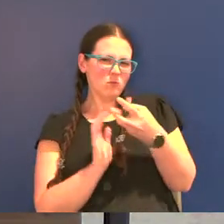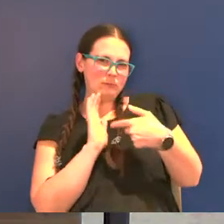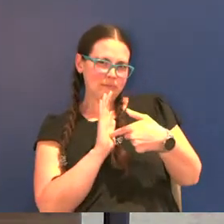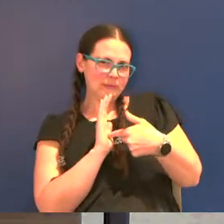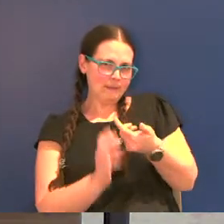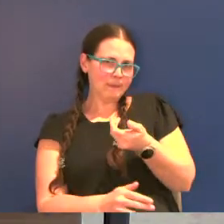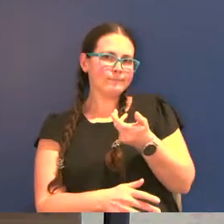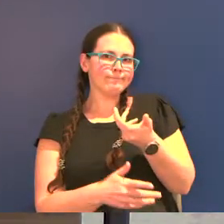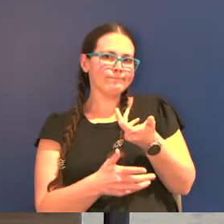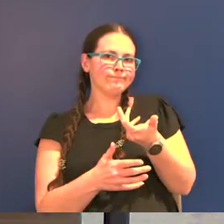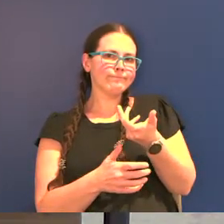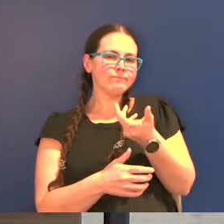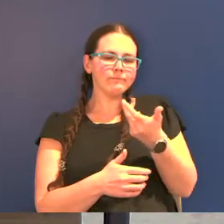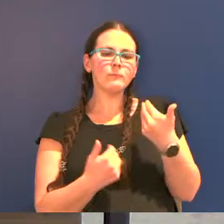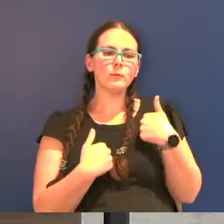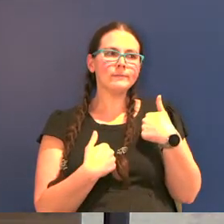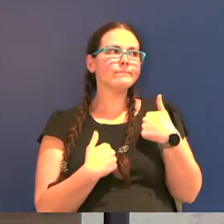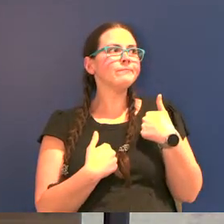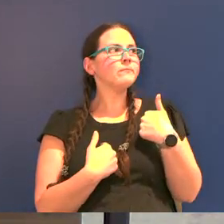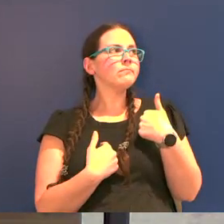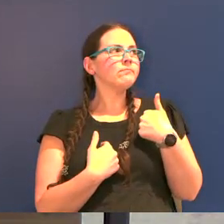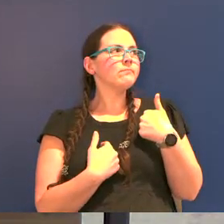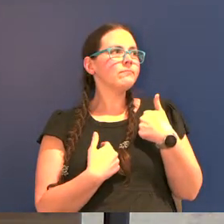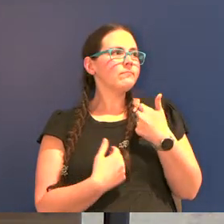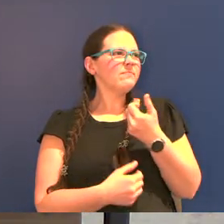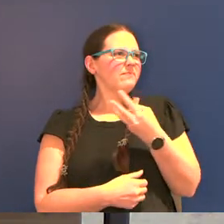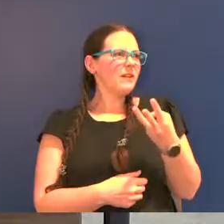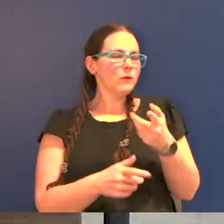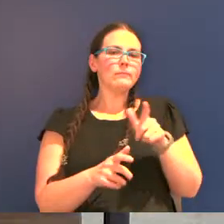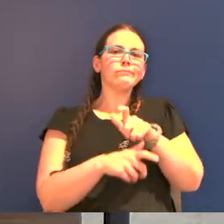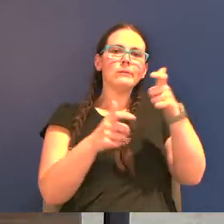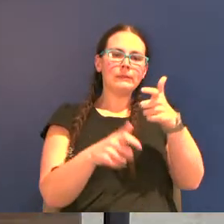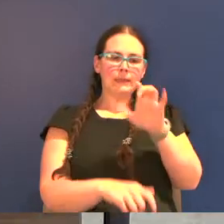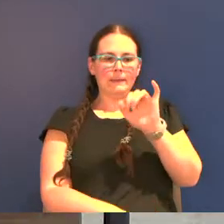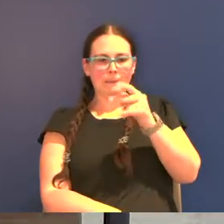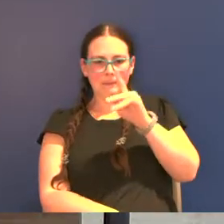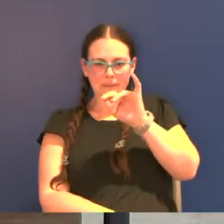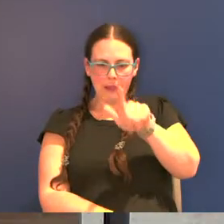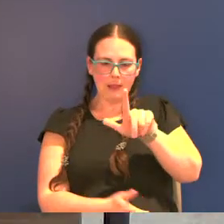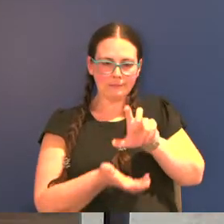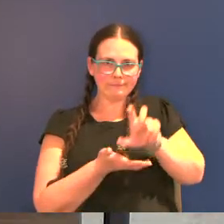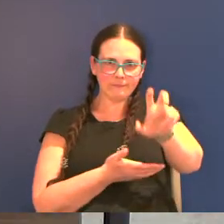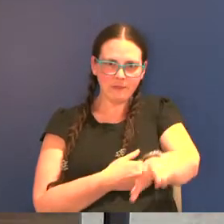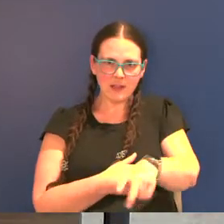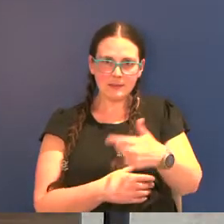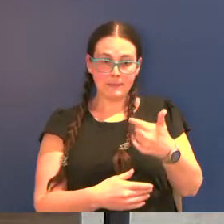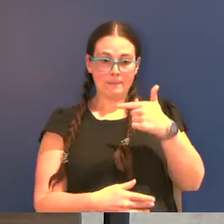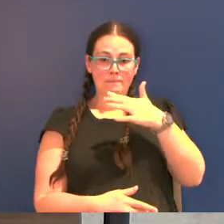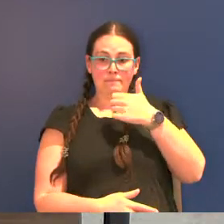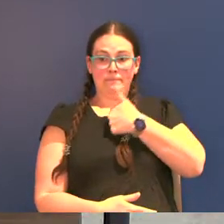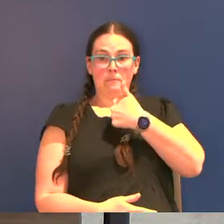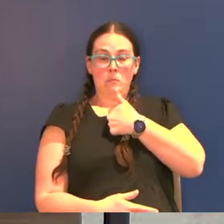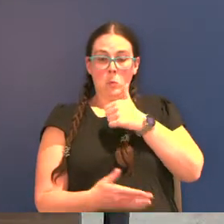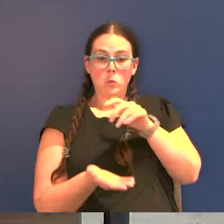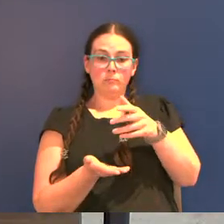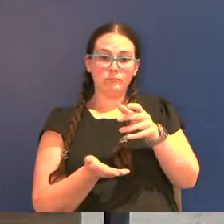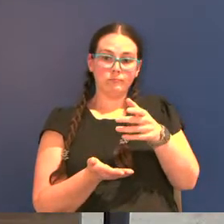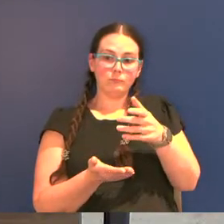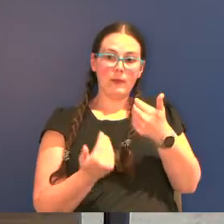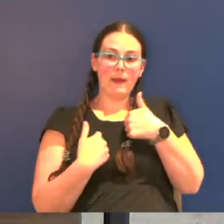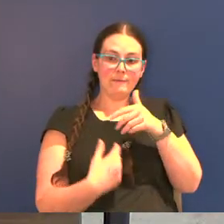capital investments. Me, myself, my fleet, I have a fleet of 20 school buses. We've got 20 routes. We've got 27 school buses. And our